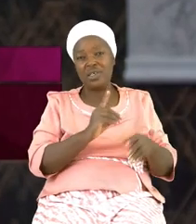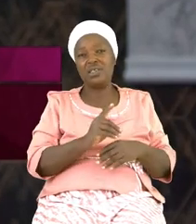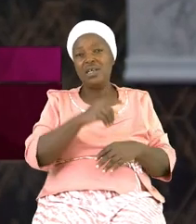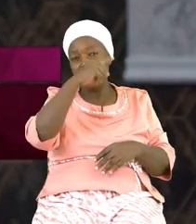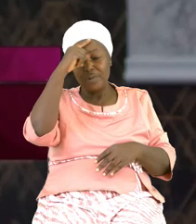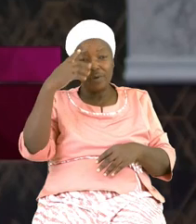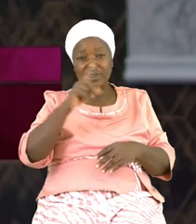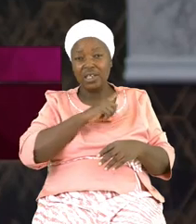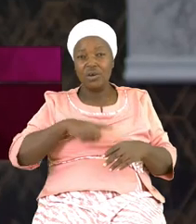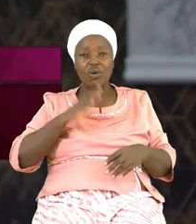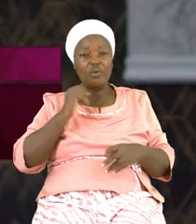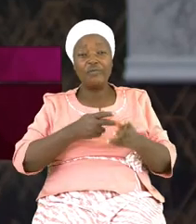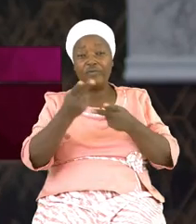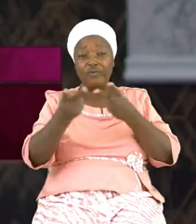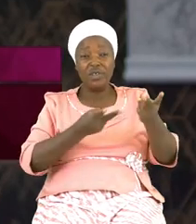get ready.